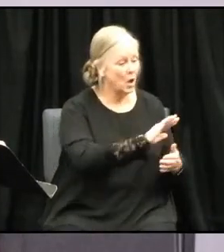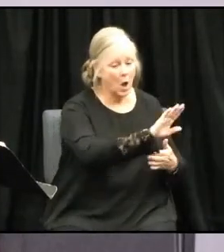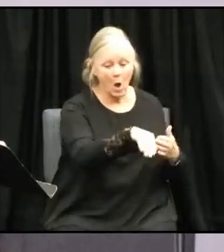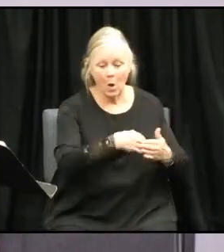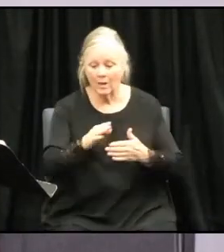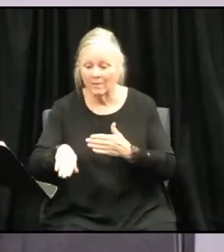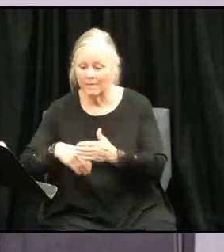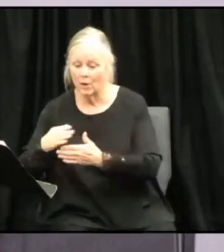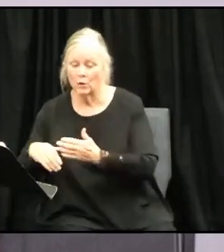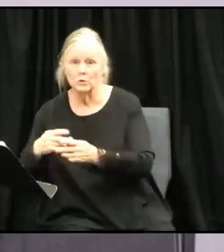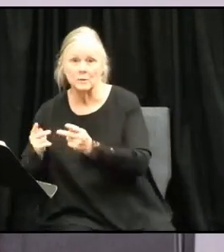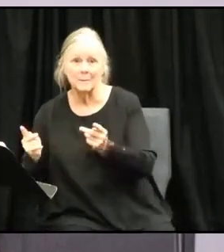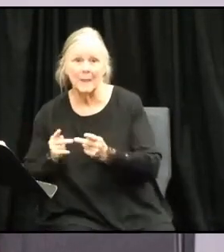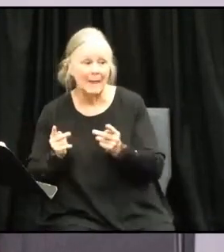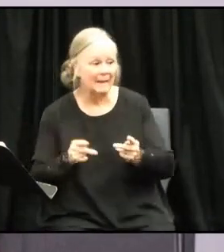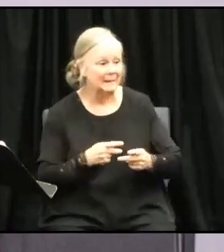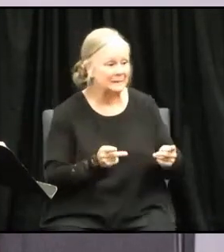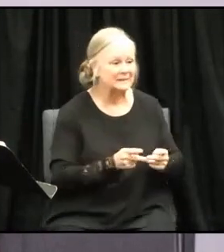time.